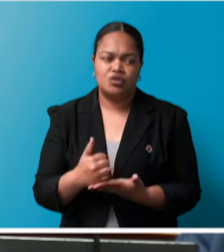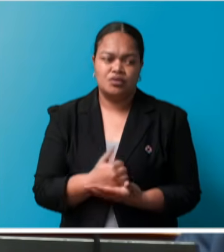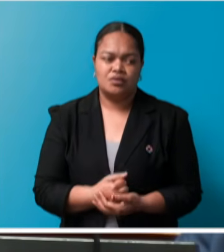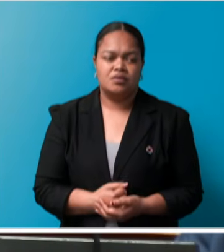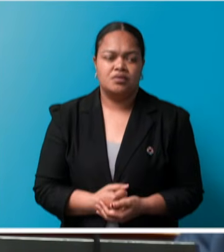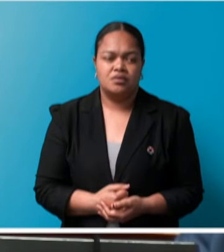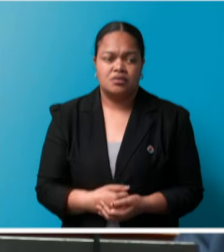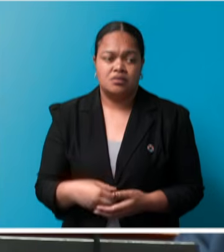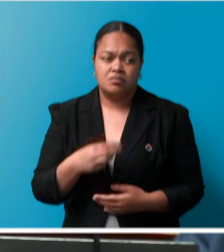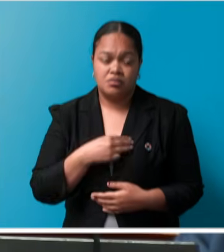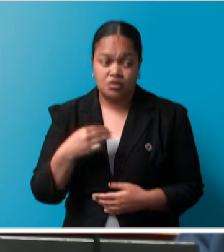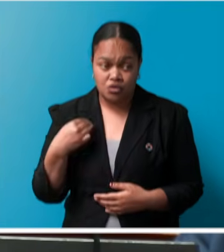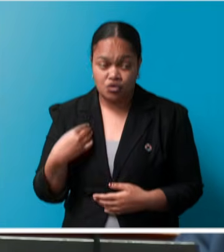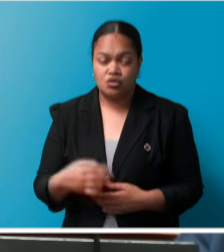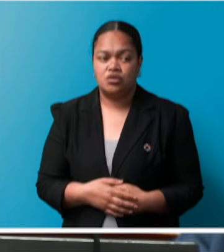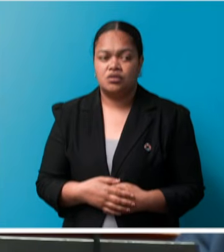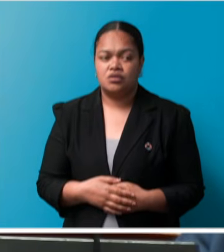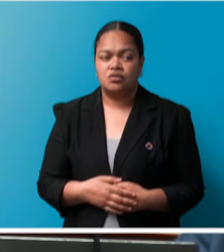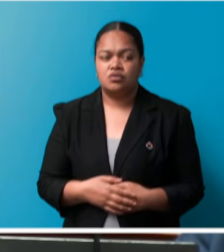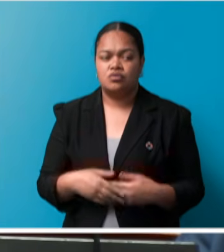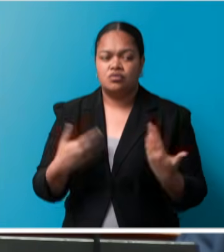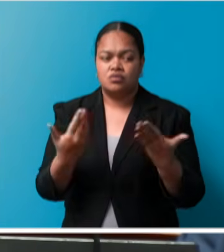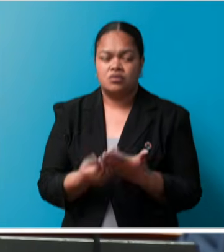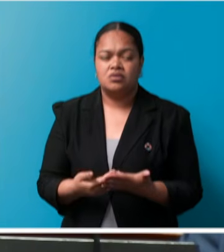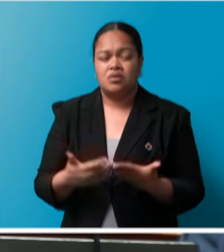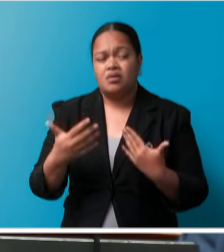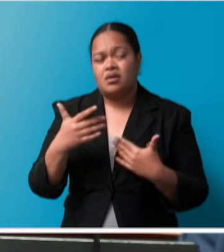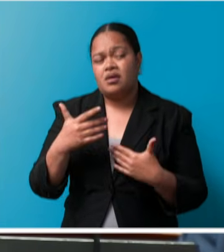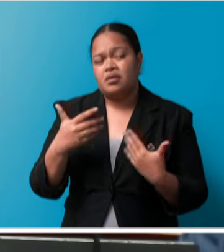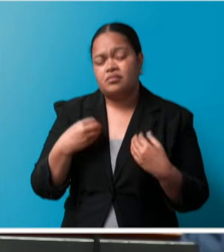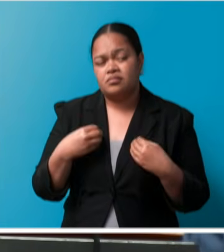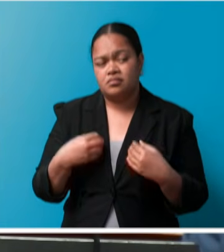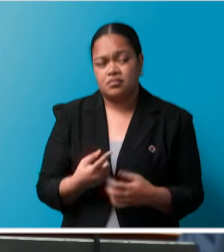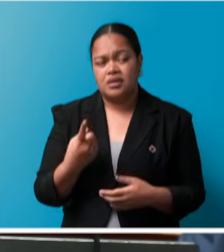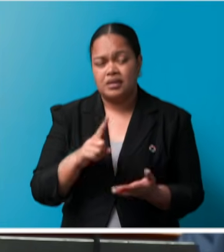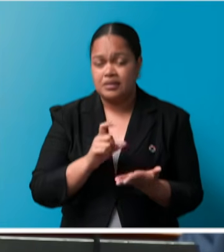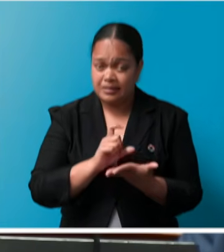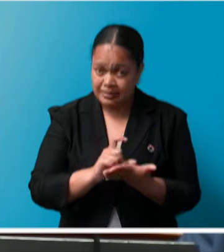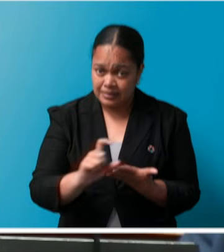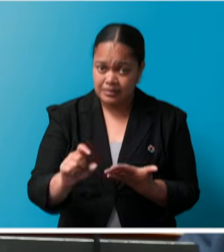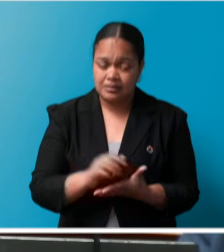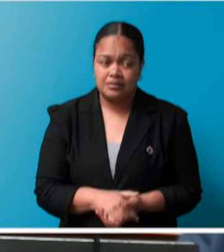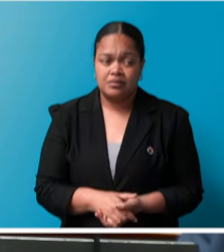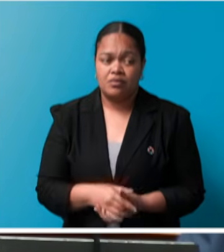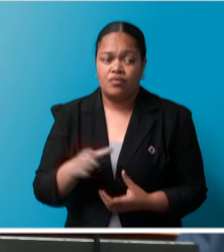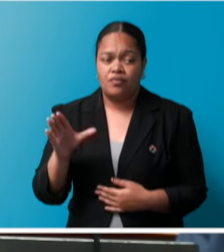The ministry brought together public enterprise and key stakeholders from the